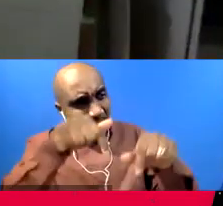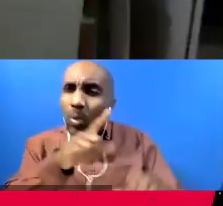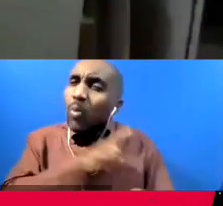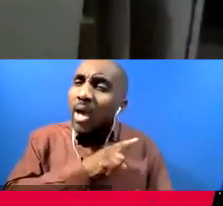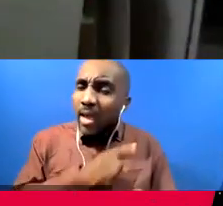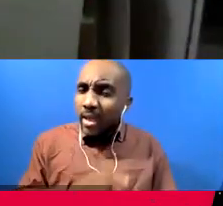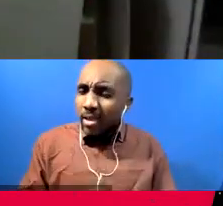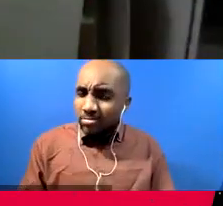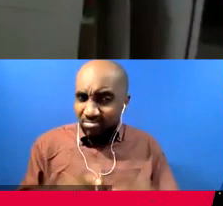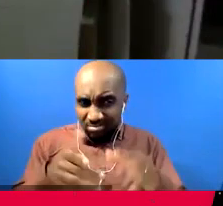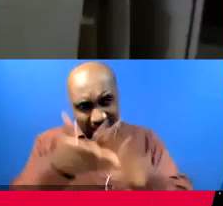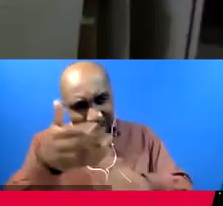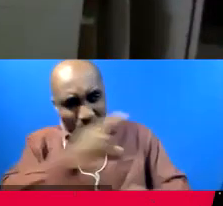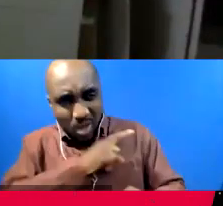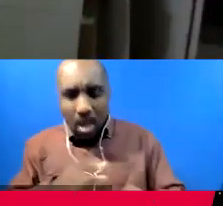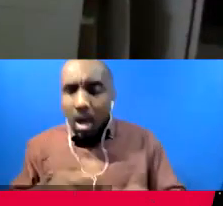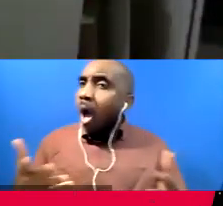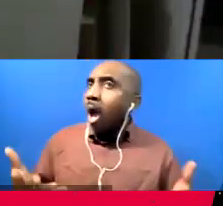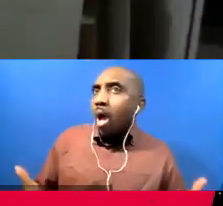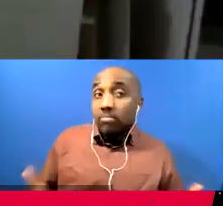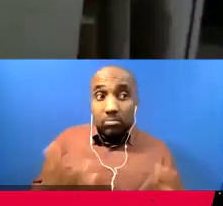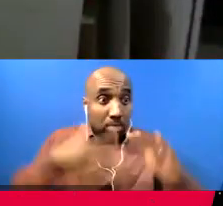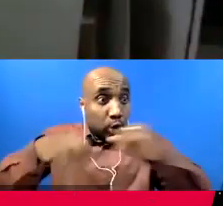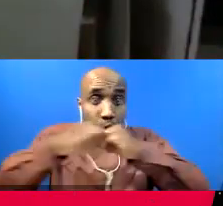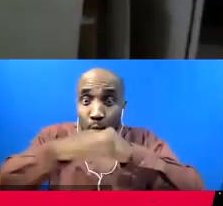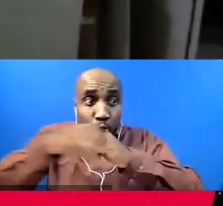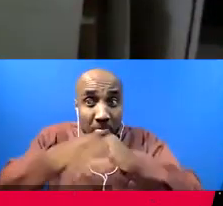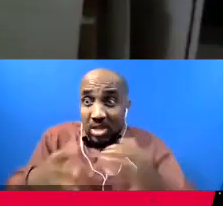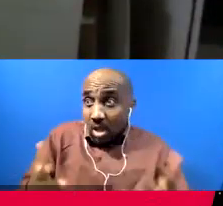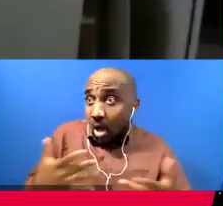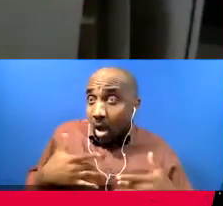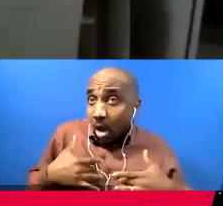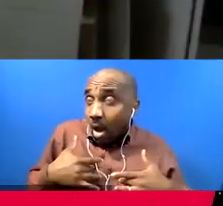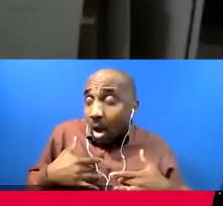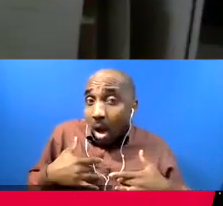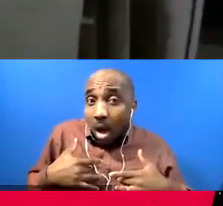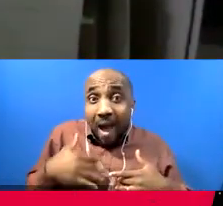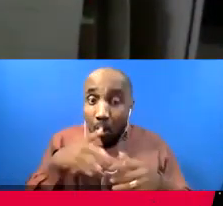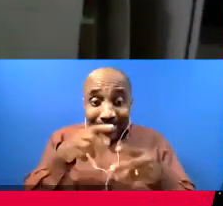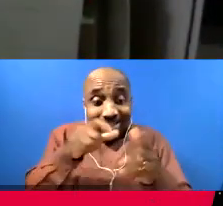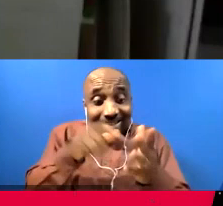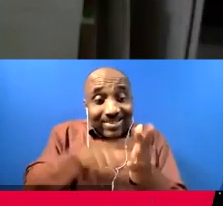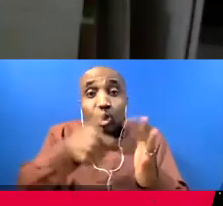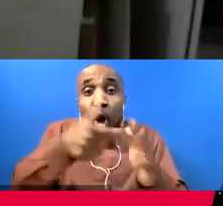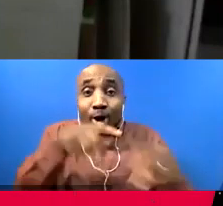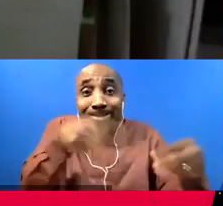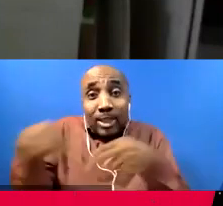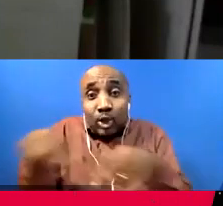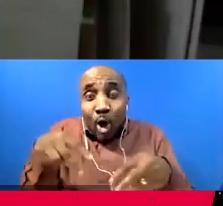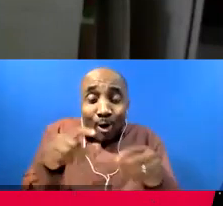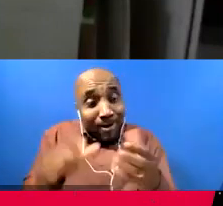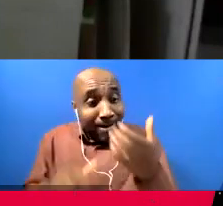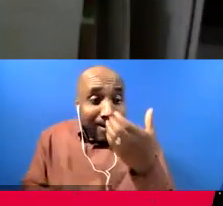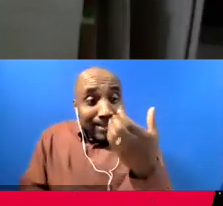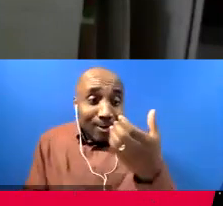why do you feel you were out here? It's because, he said to me, because I'm on social media. Do you believe me? Like, I was on